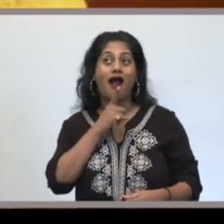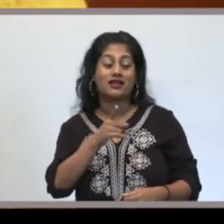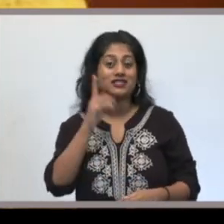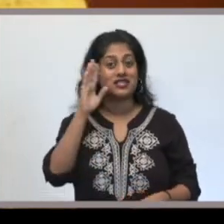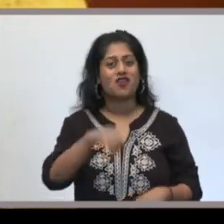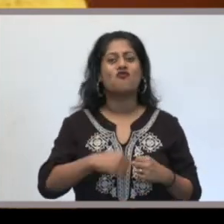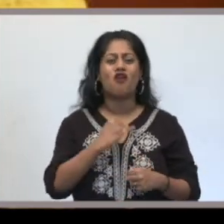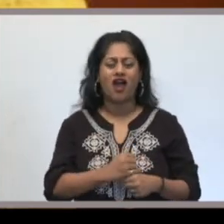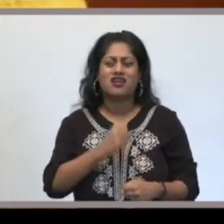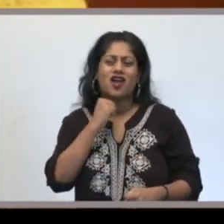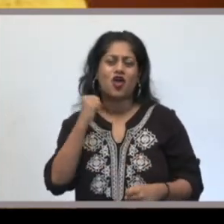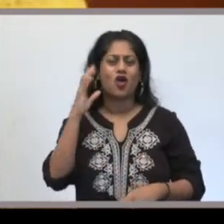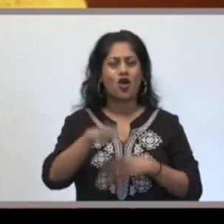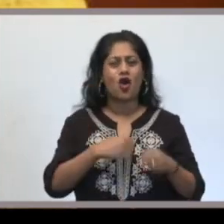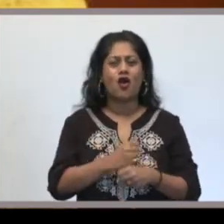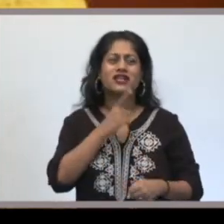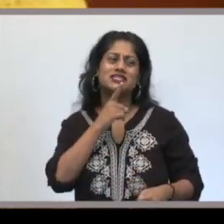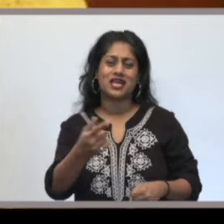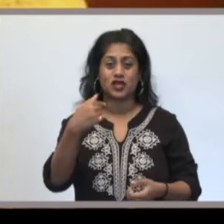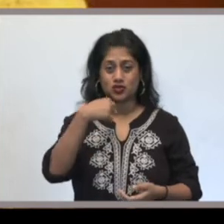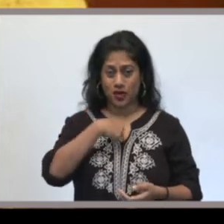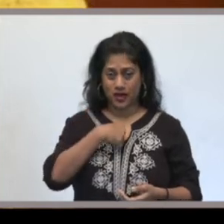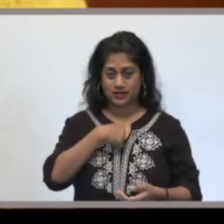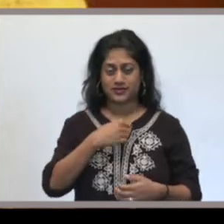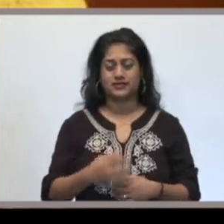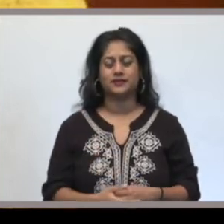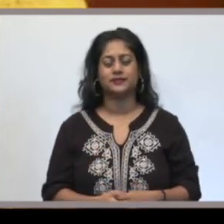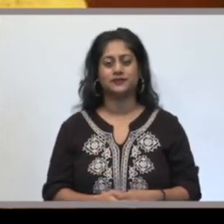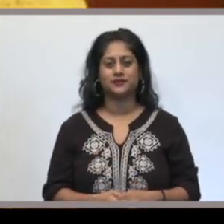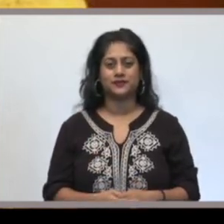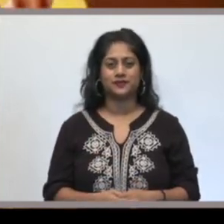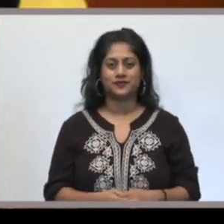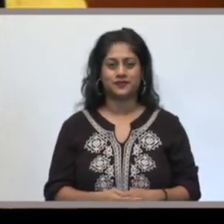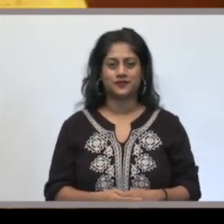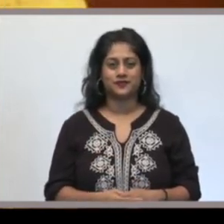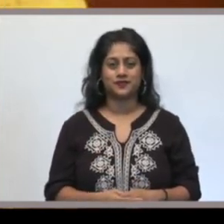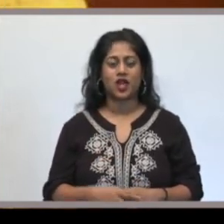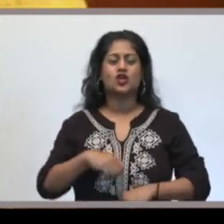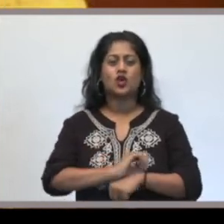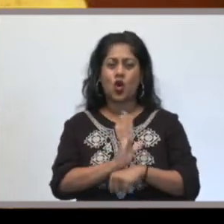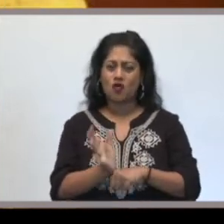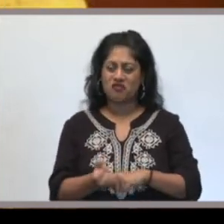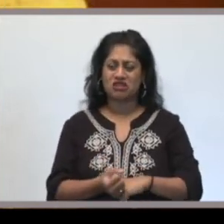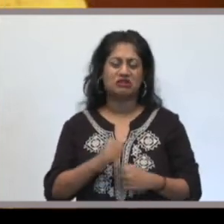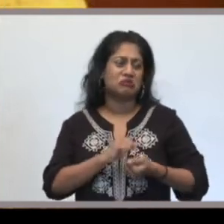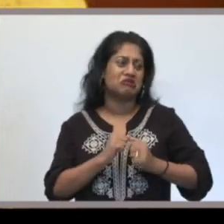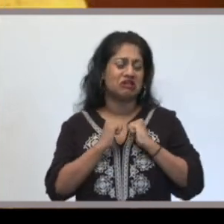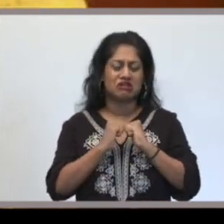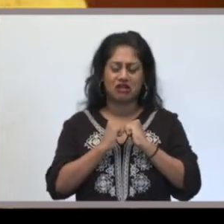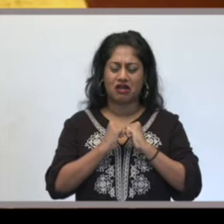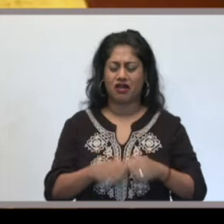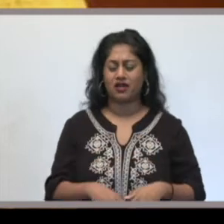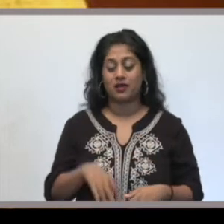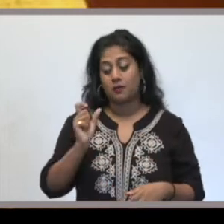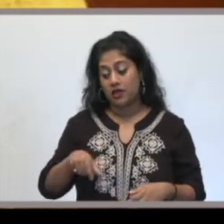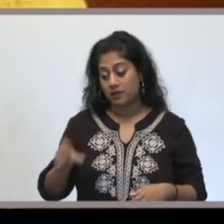by COVID-19, and I guess we've all had a reality check, you know, that check has been imposed on us by the Lord with regards